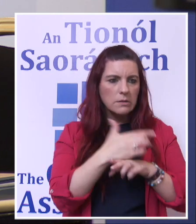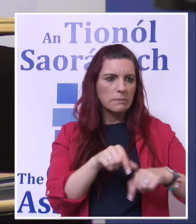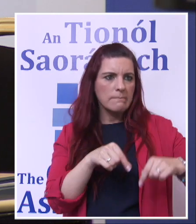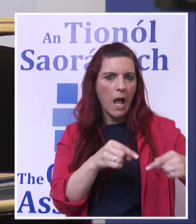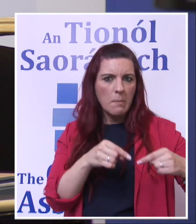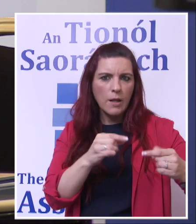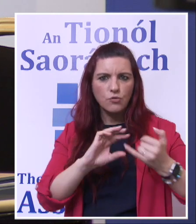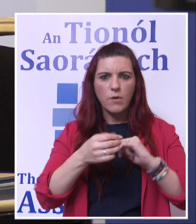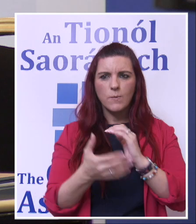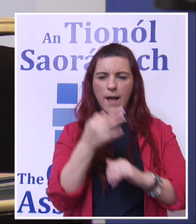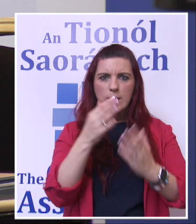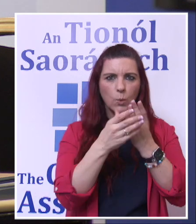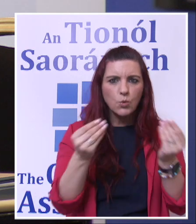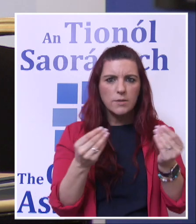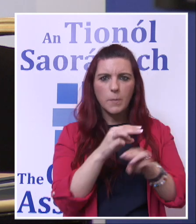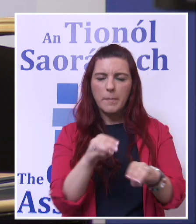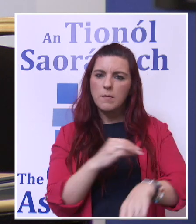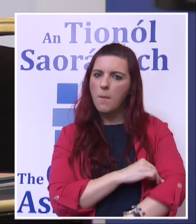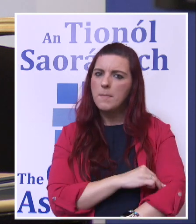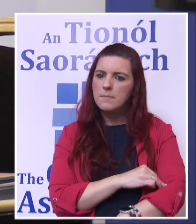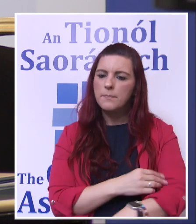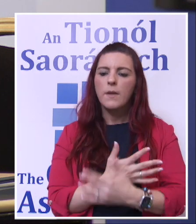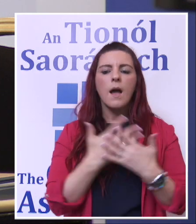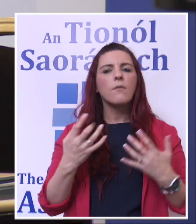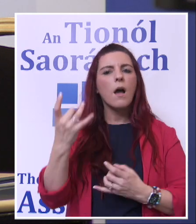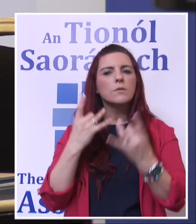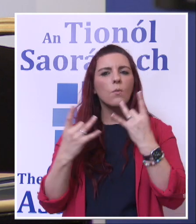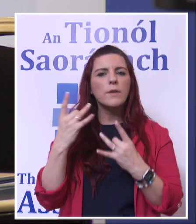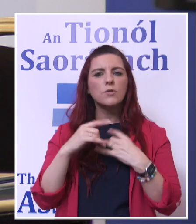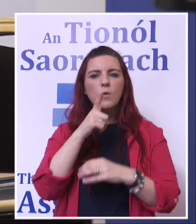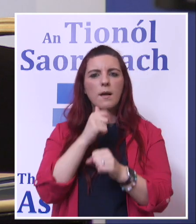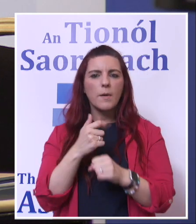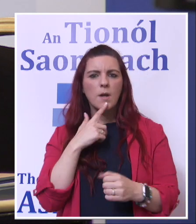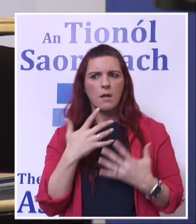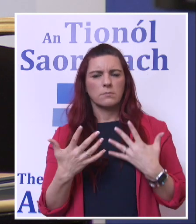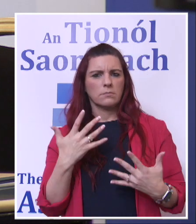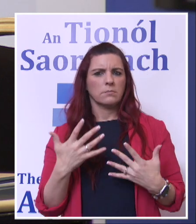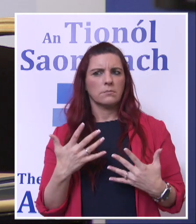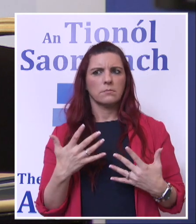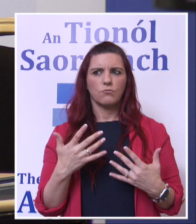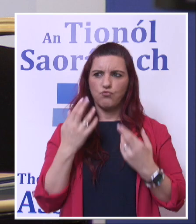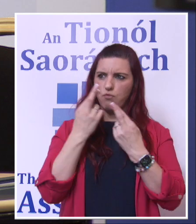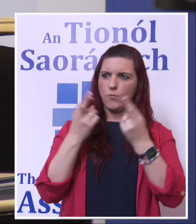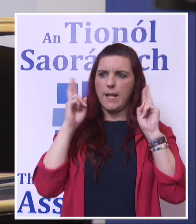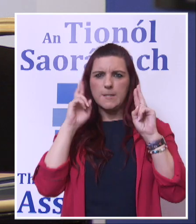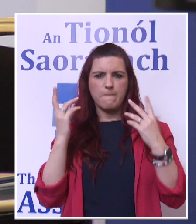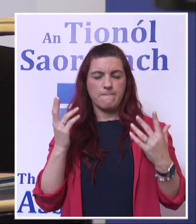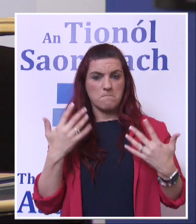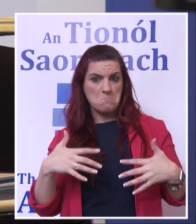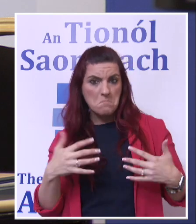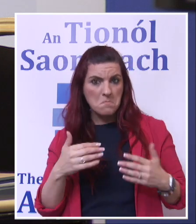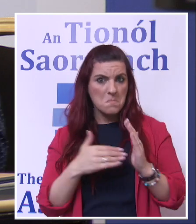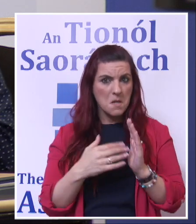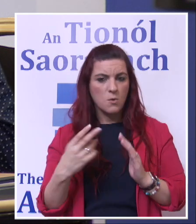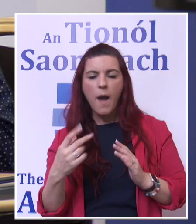solutions. There were a lot of questions, or a few at least, about how representative our councillors are. And there are